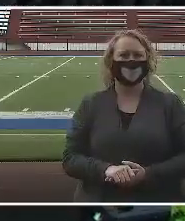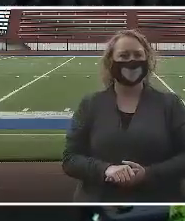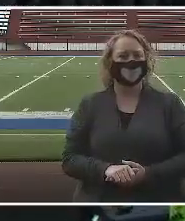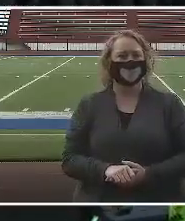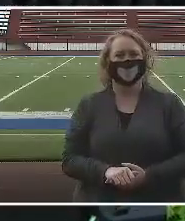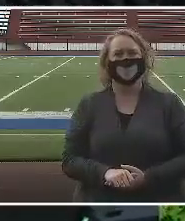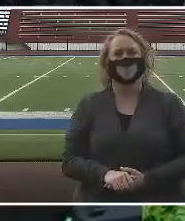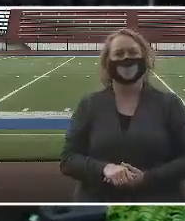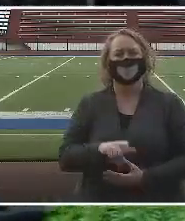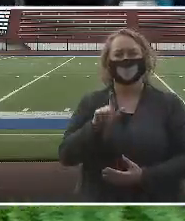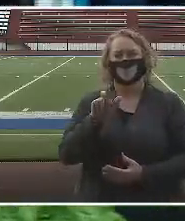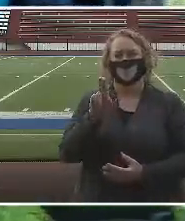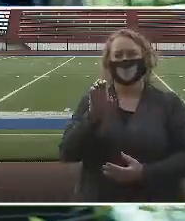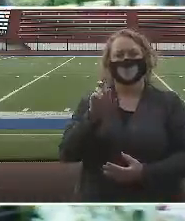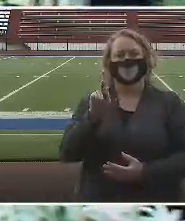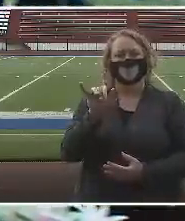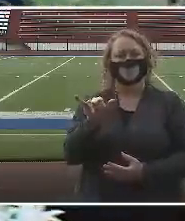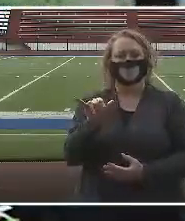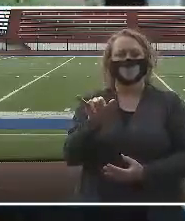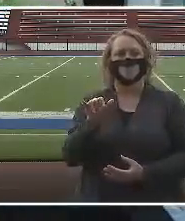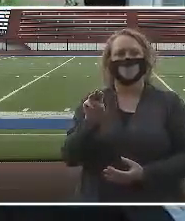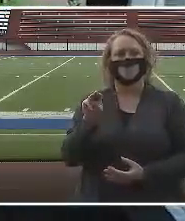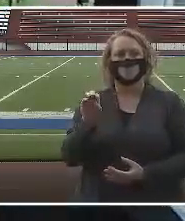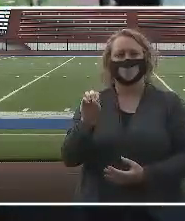Lucky Muhammad.